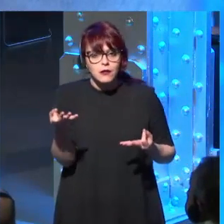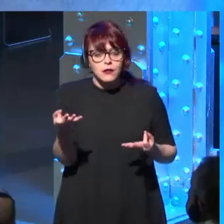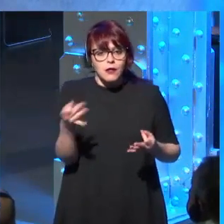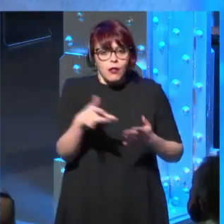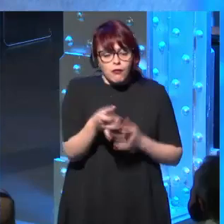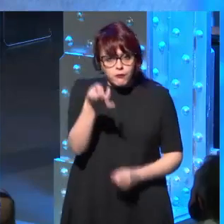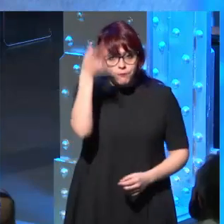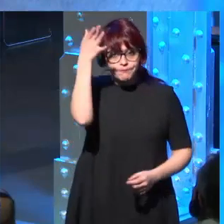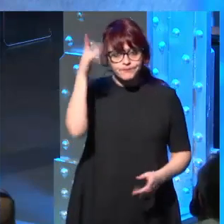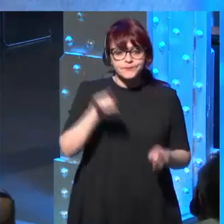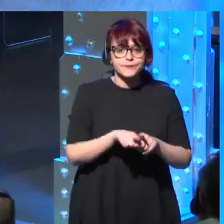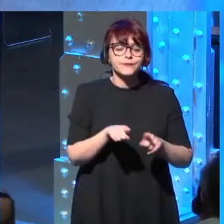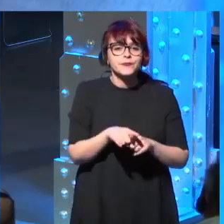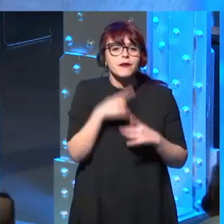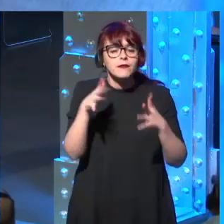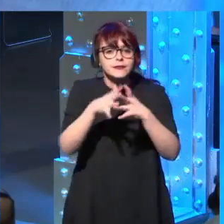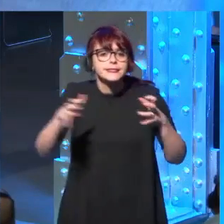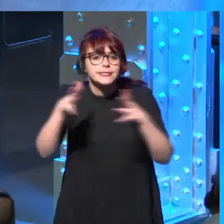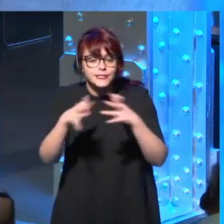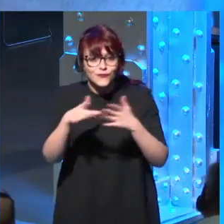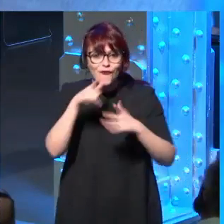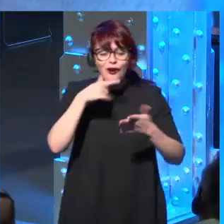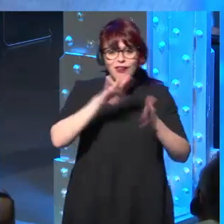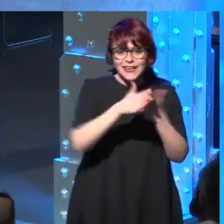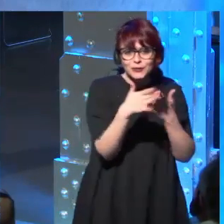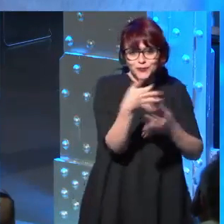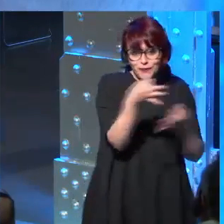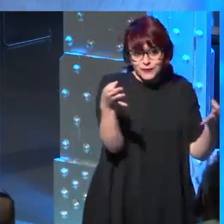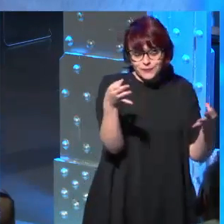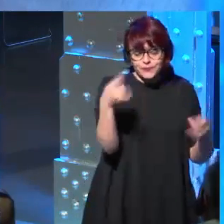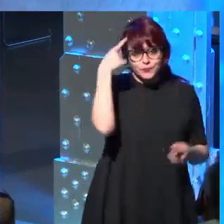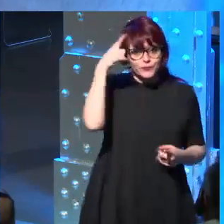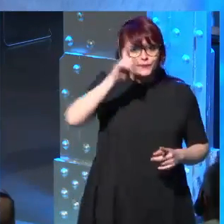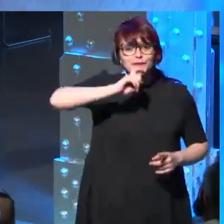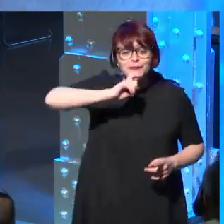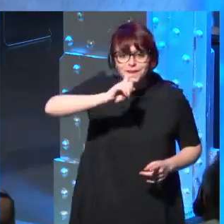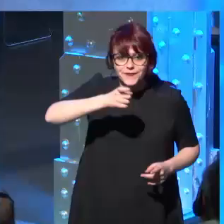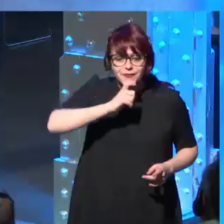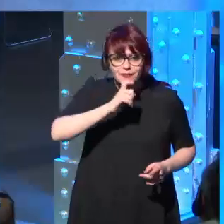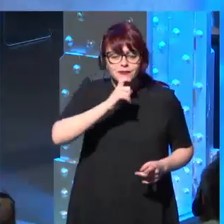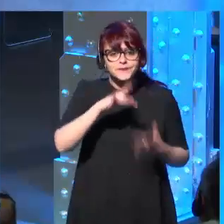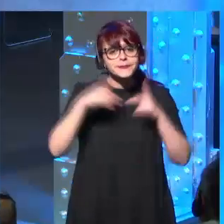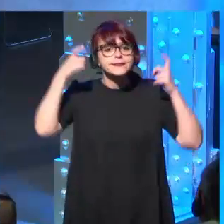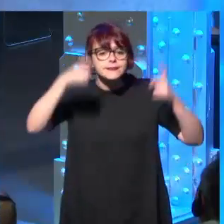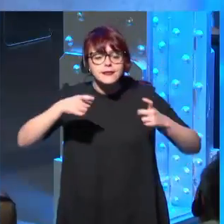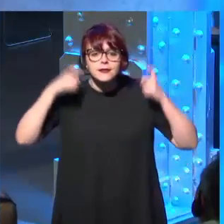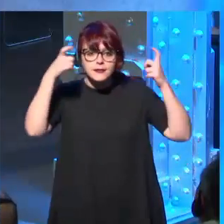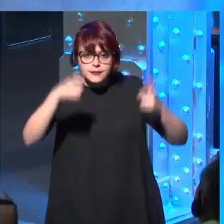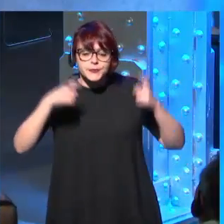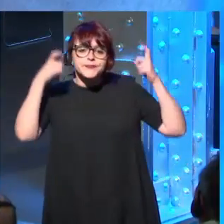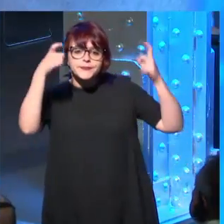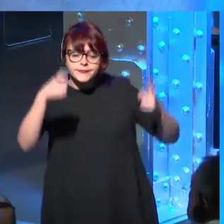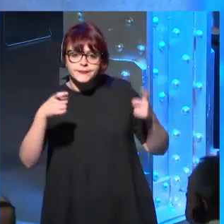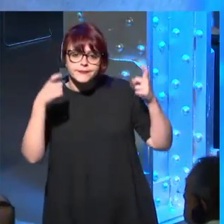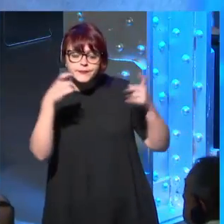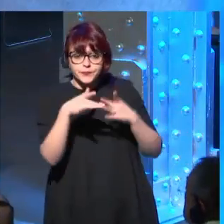desire to write perfect books, but it's very hard. You have to try again. It's never that it unfolds by